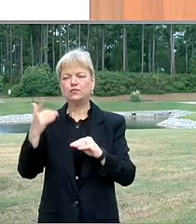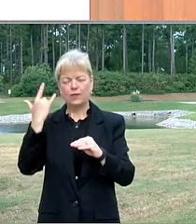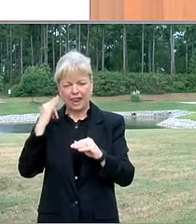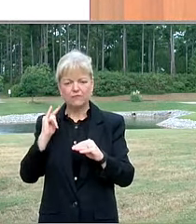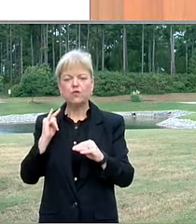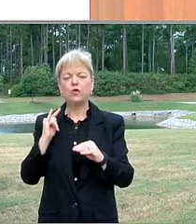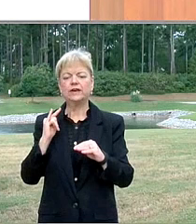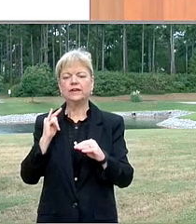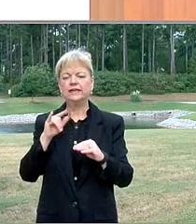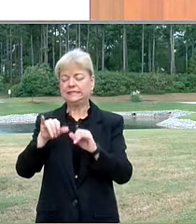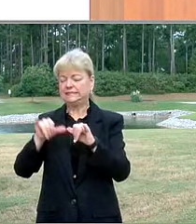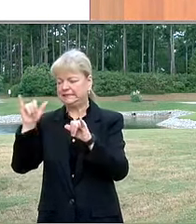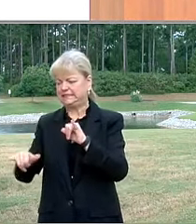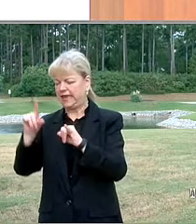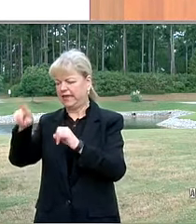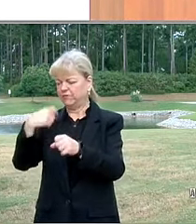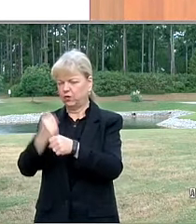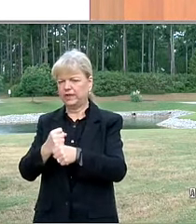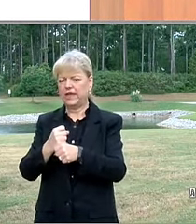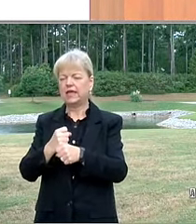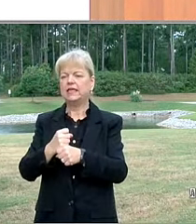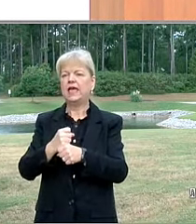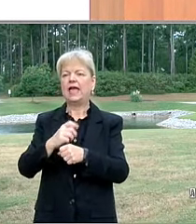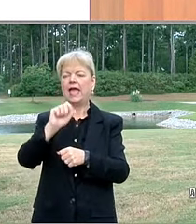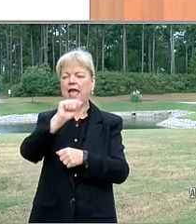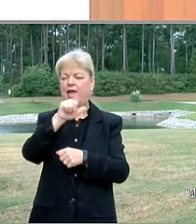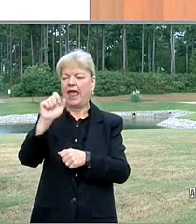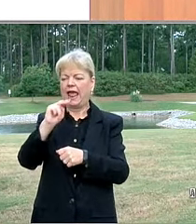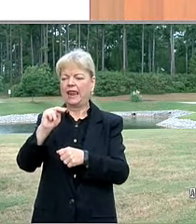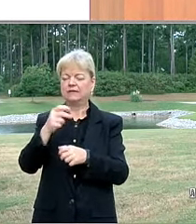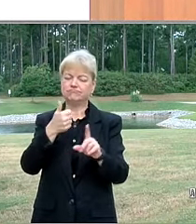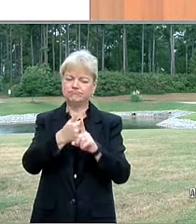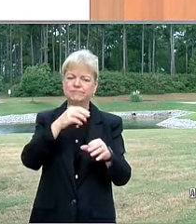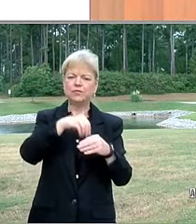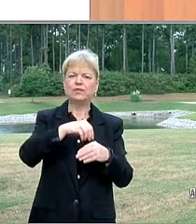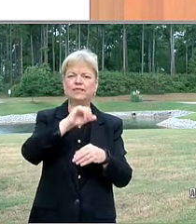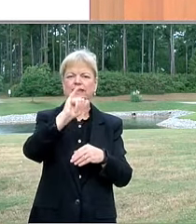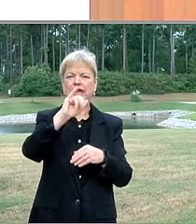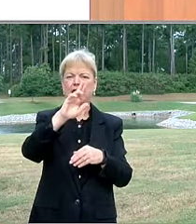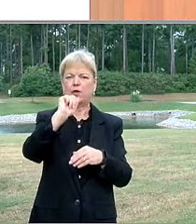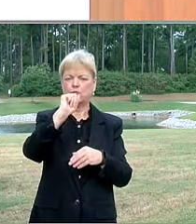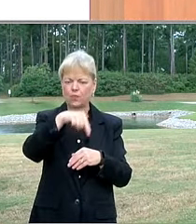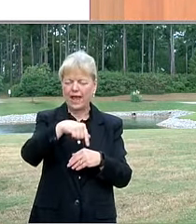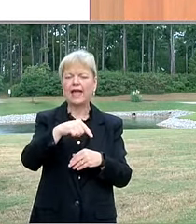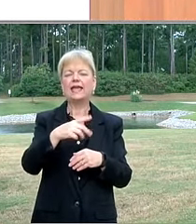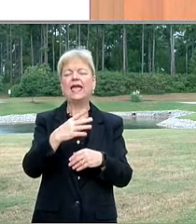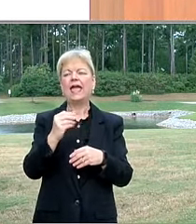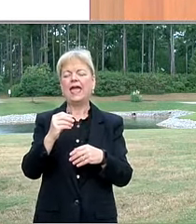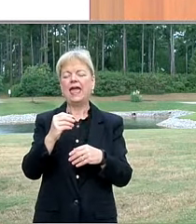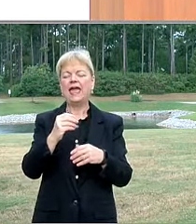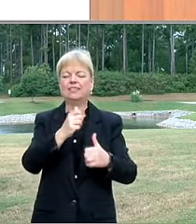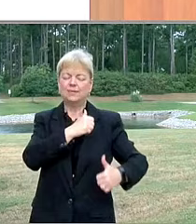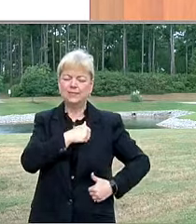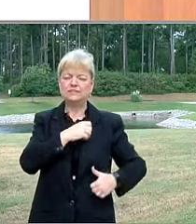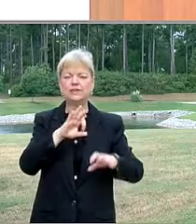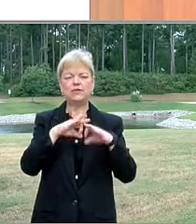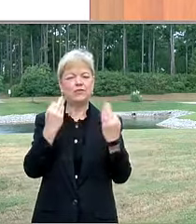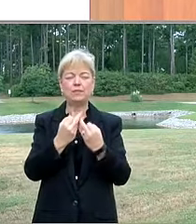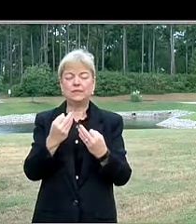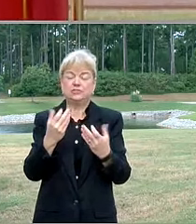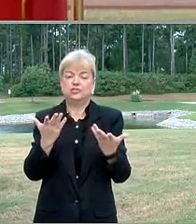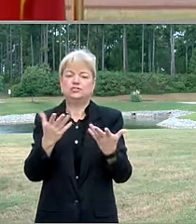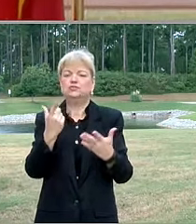California, stayed there for a year while Alan was in Iraq. And the thing is that our military families and our spouses just do